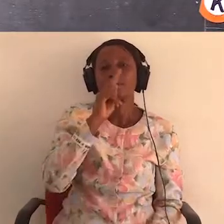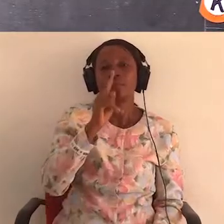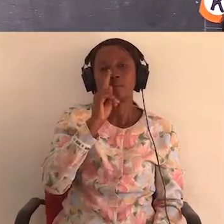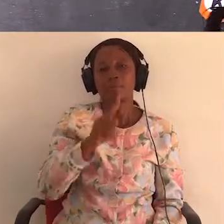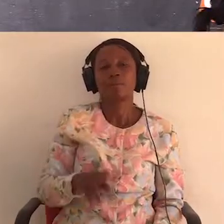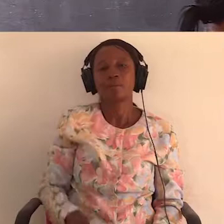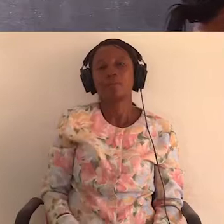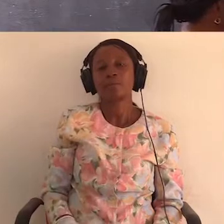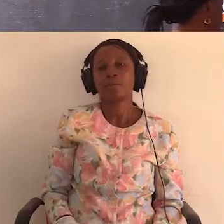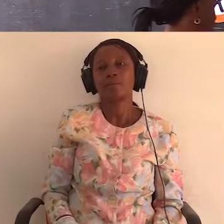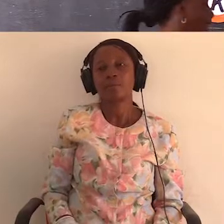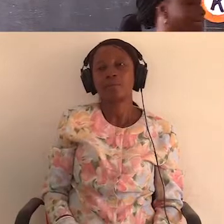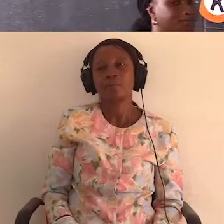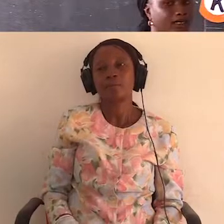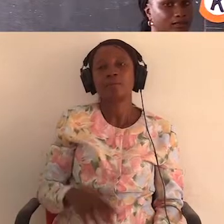rat,